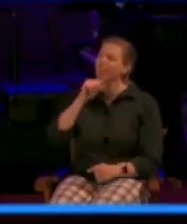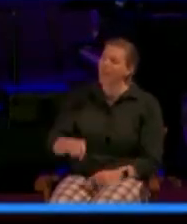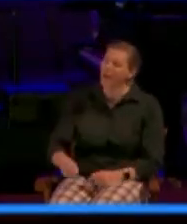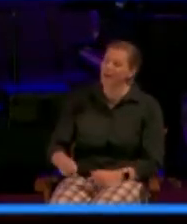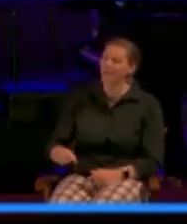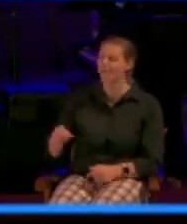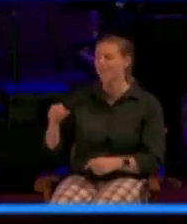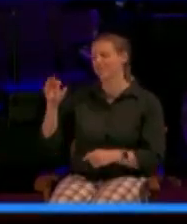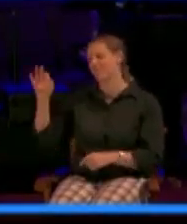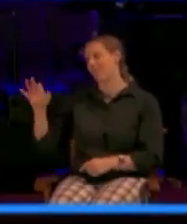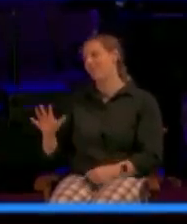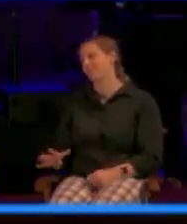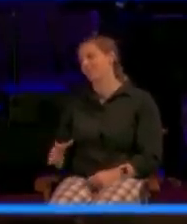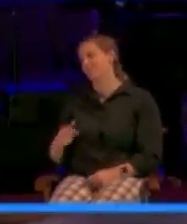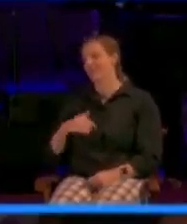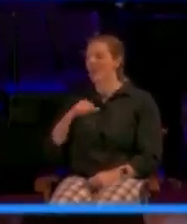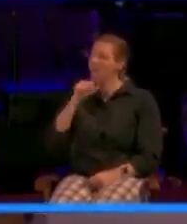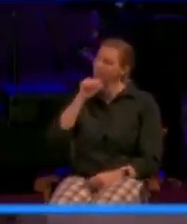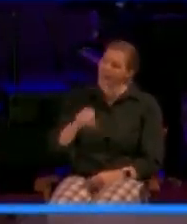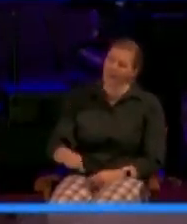You will never come to Jesus